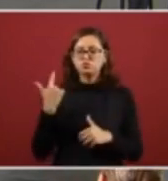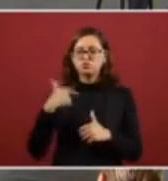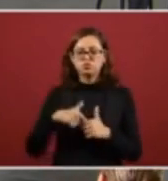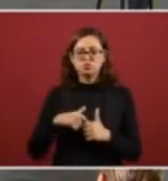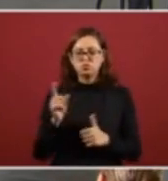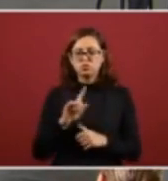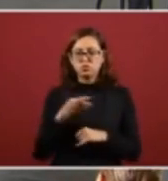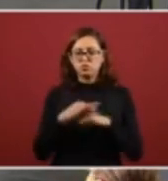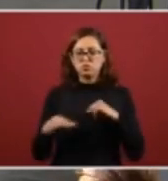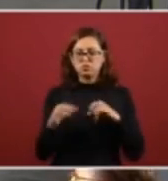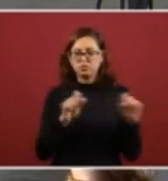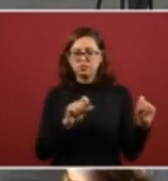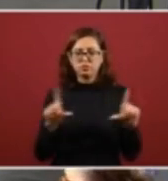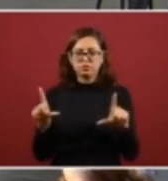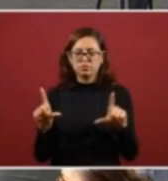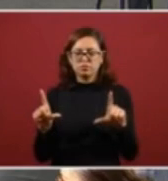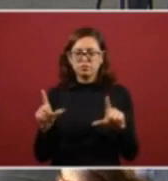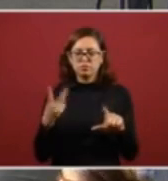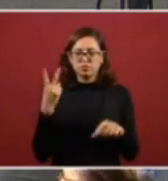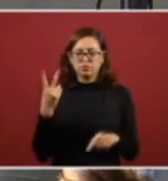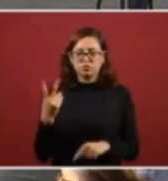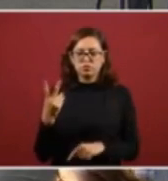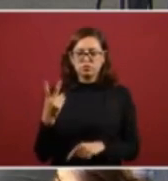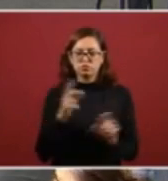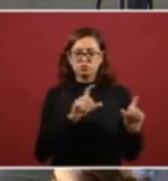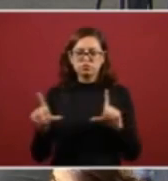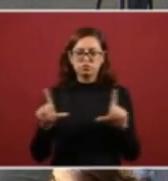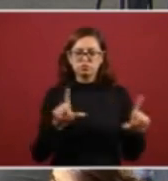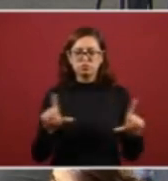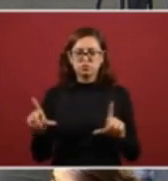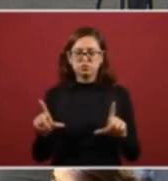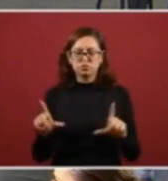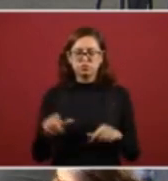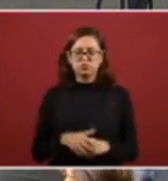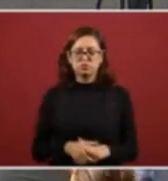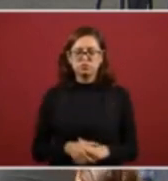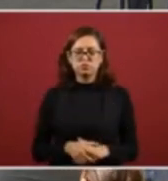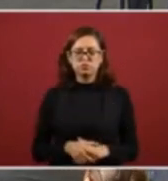regarding the, not regarding the theft, but these last ones.